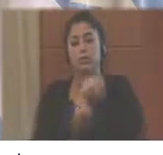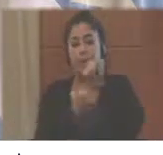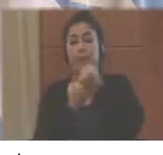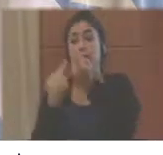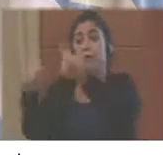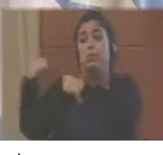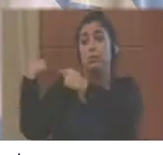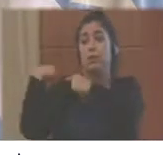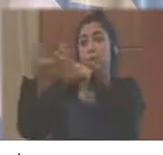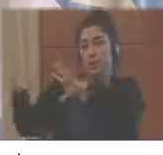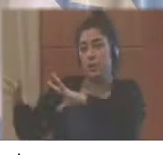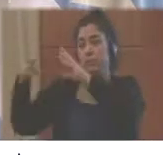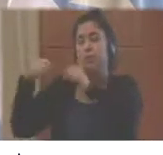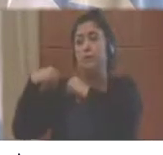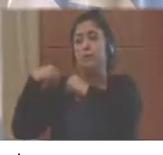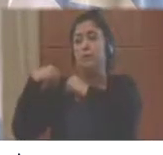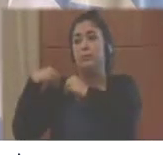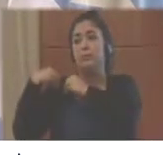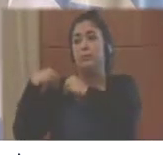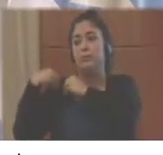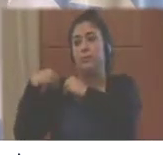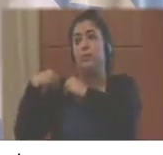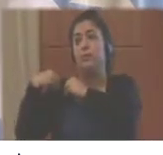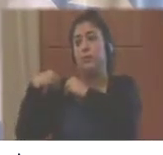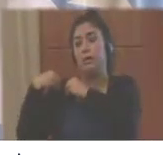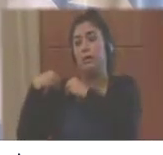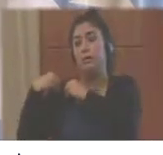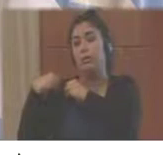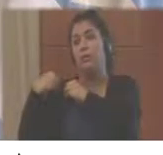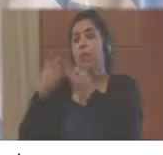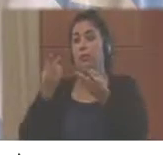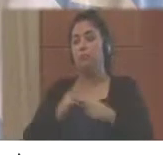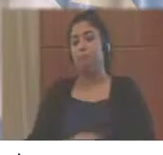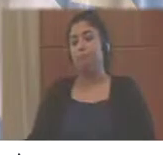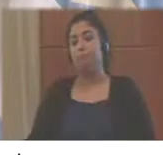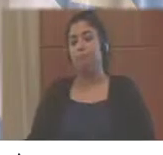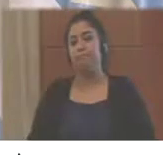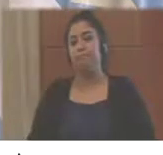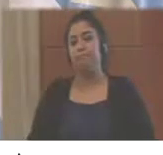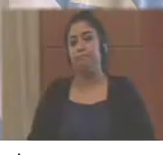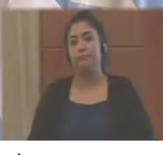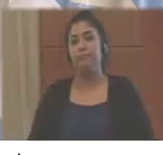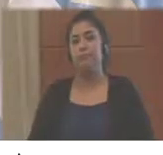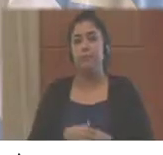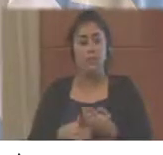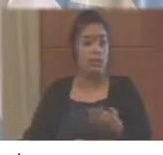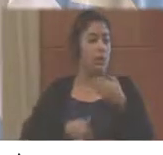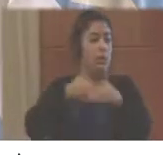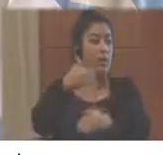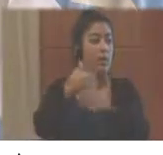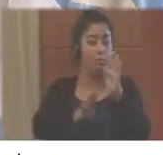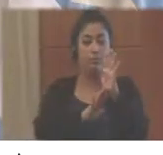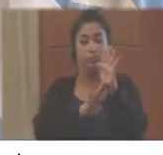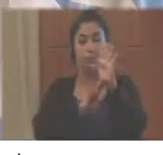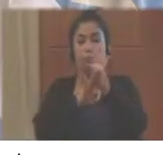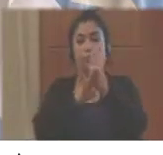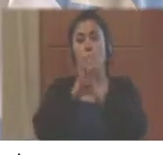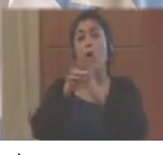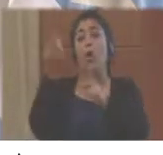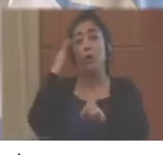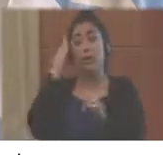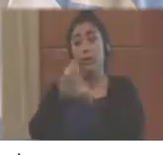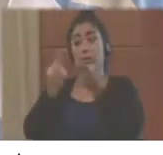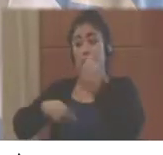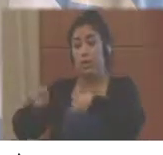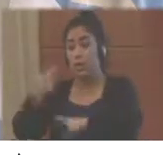and stakeholders must share responsibilities, and from the perspective of the